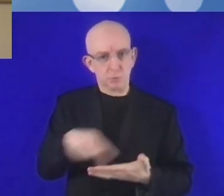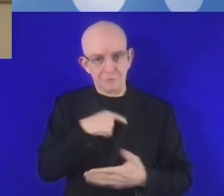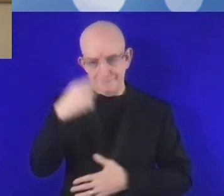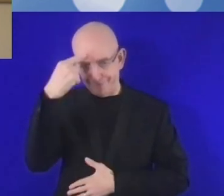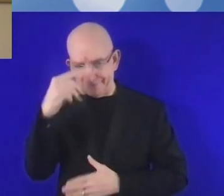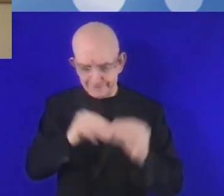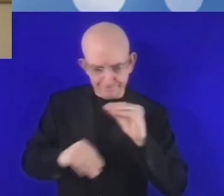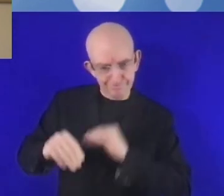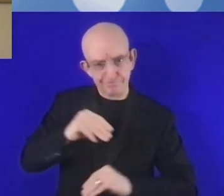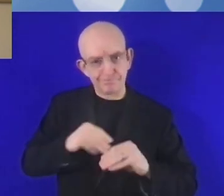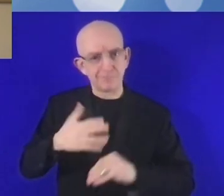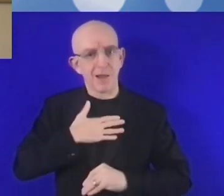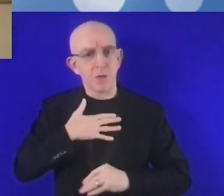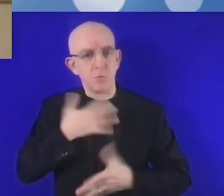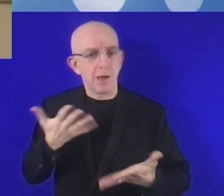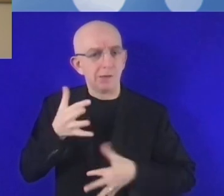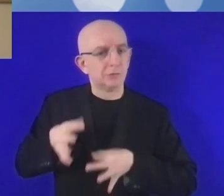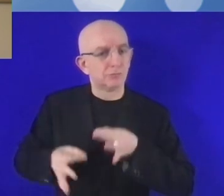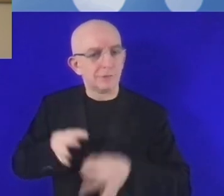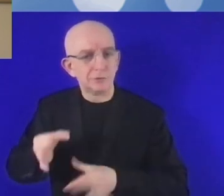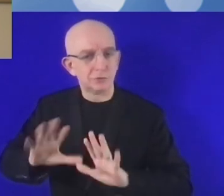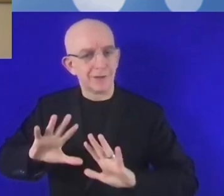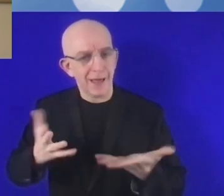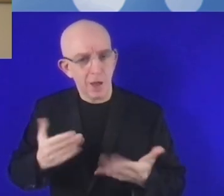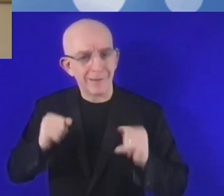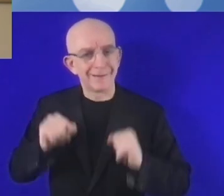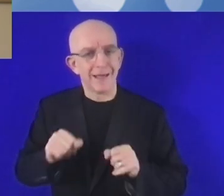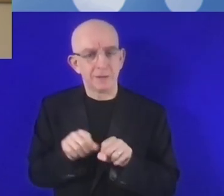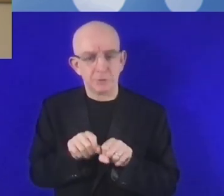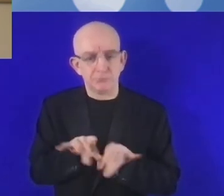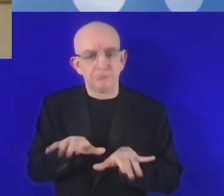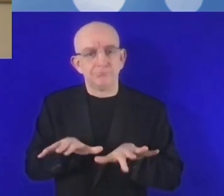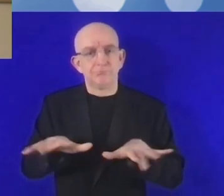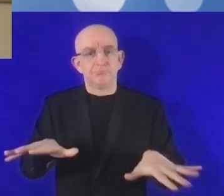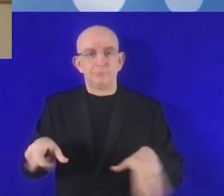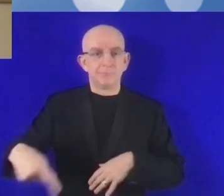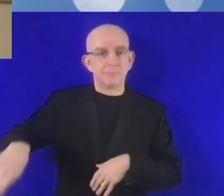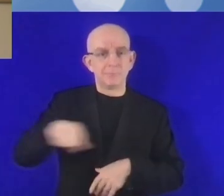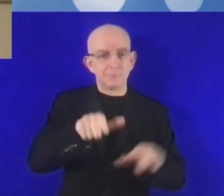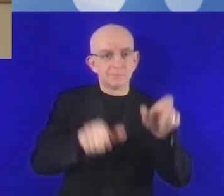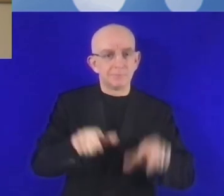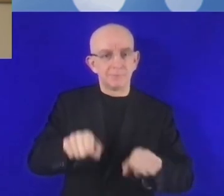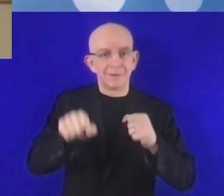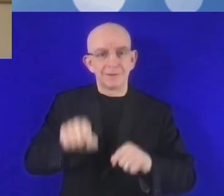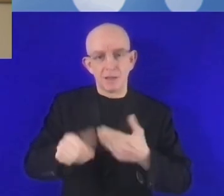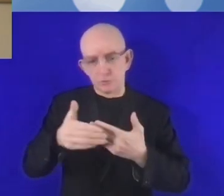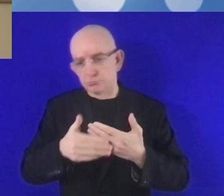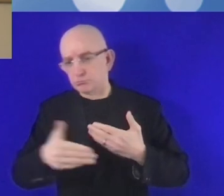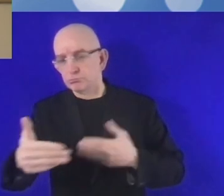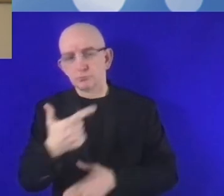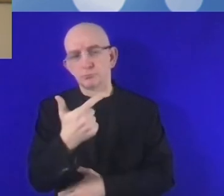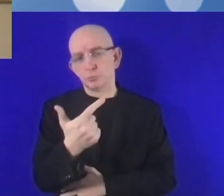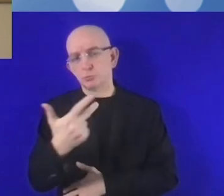over the next 2 to 3 years, so that in pretty much all our markets, we can have people covered by at least 3G